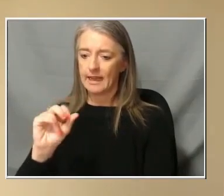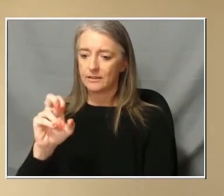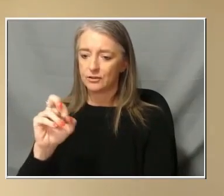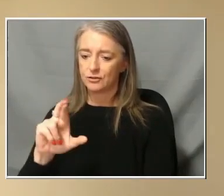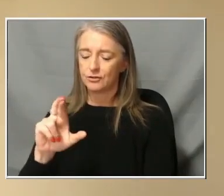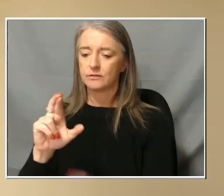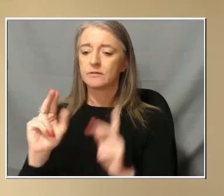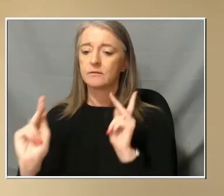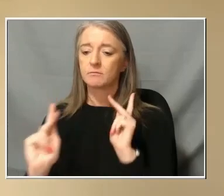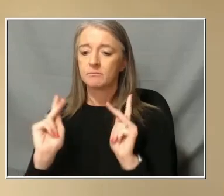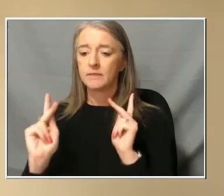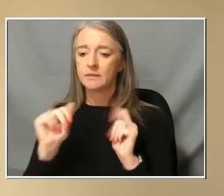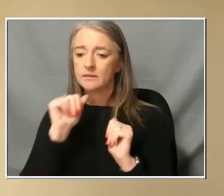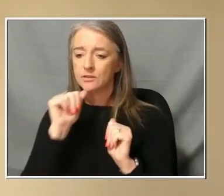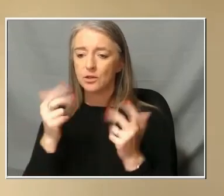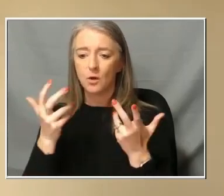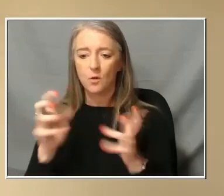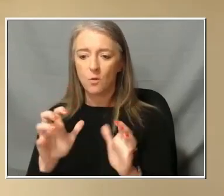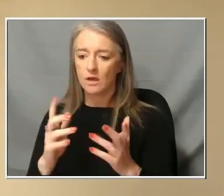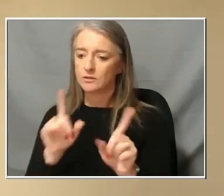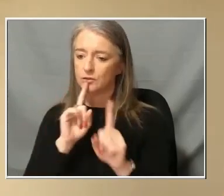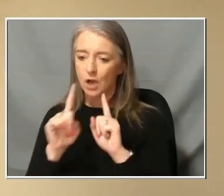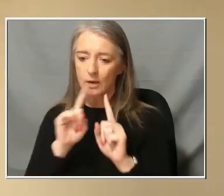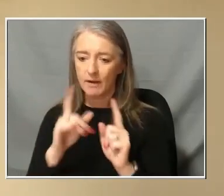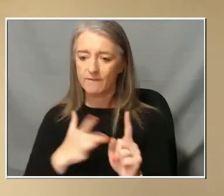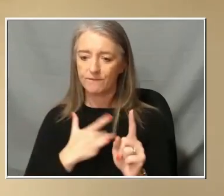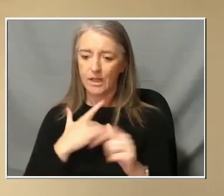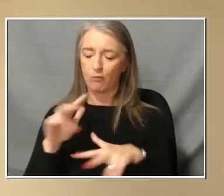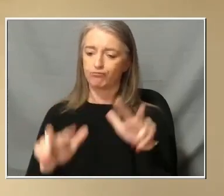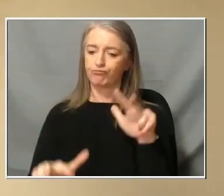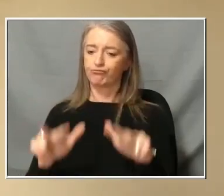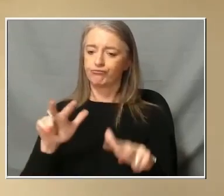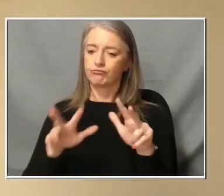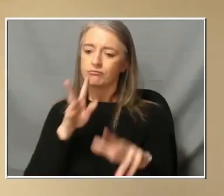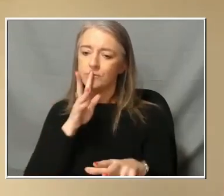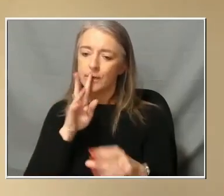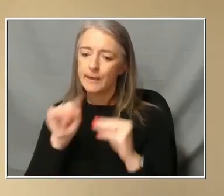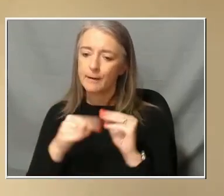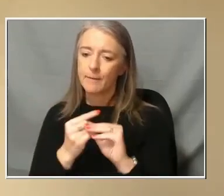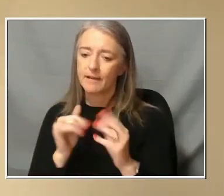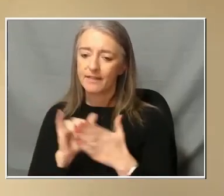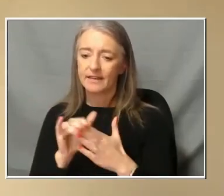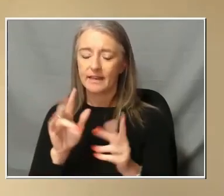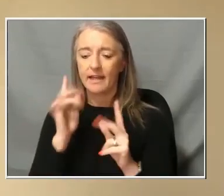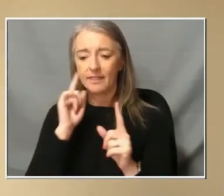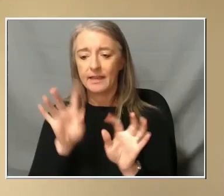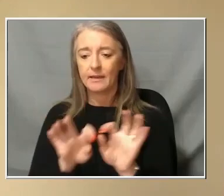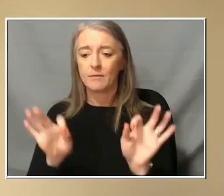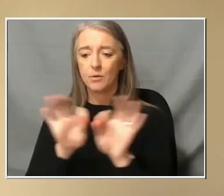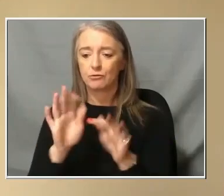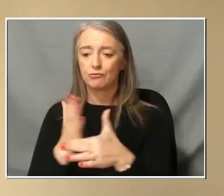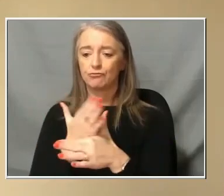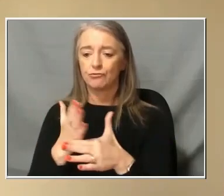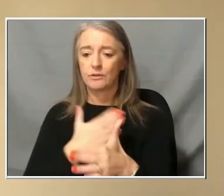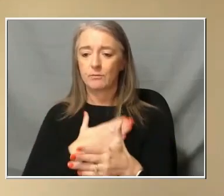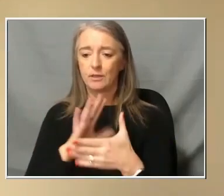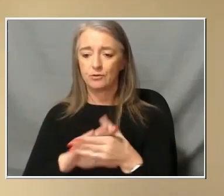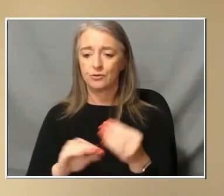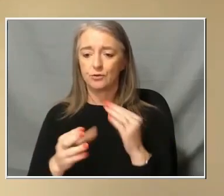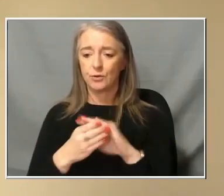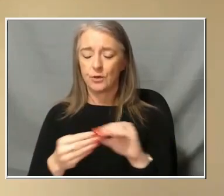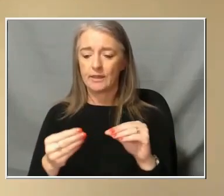that people want to talk about or feel awkward talking about. So I thought it was important just to share my story and